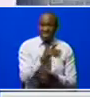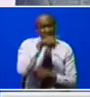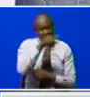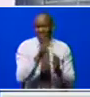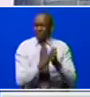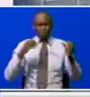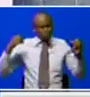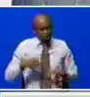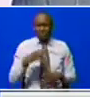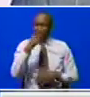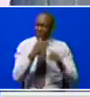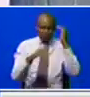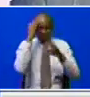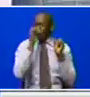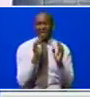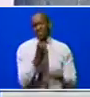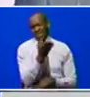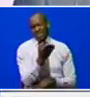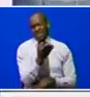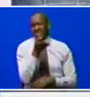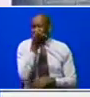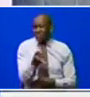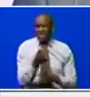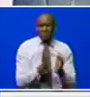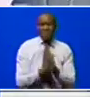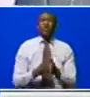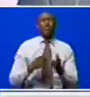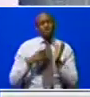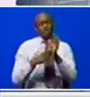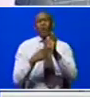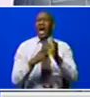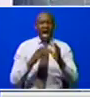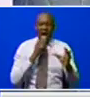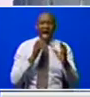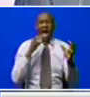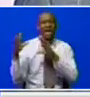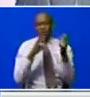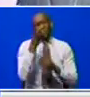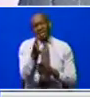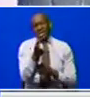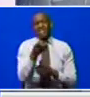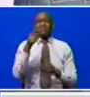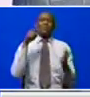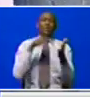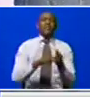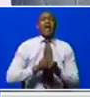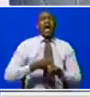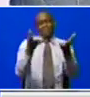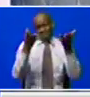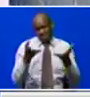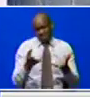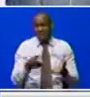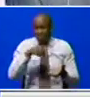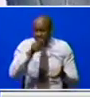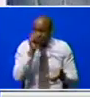shockingly incompetent at just basic laying out an argument and making the point that they want to make. What they should say is that,